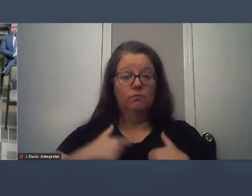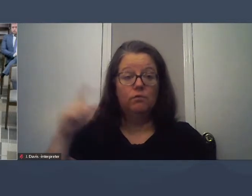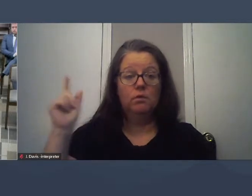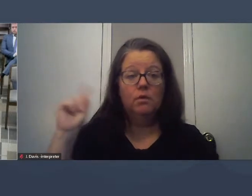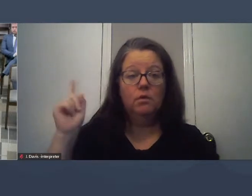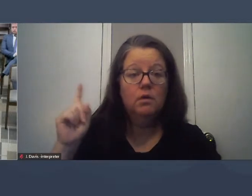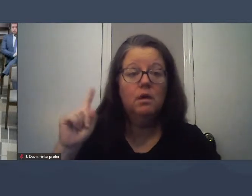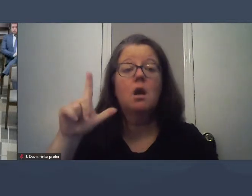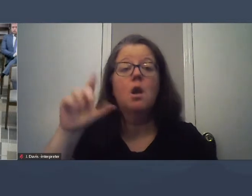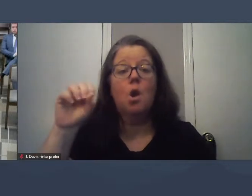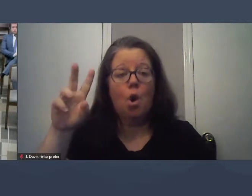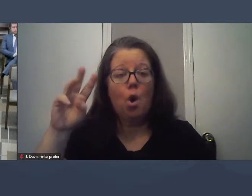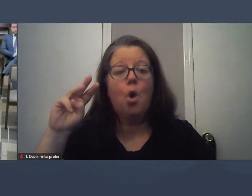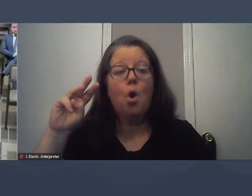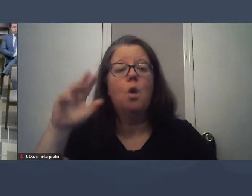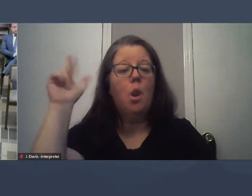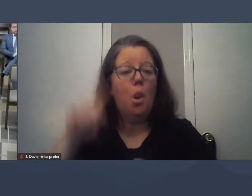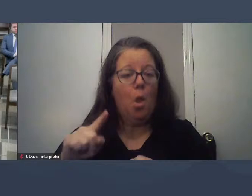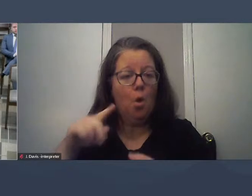low-income neighborhood.